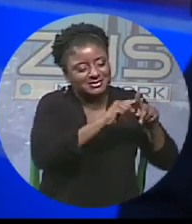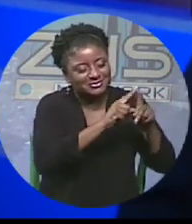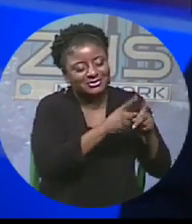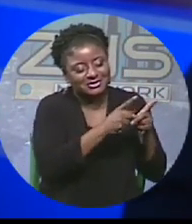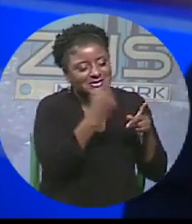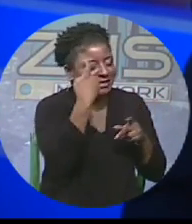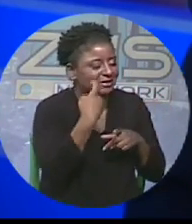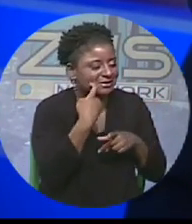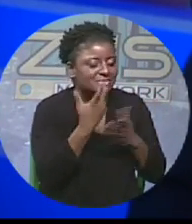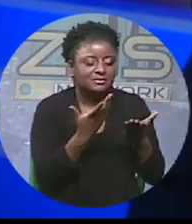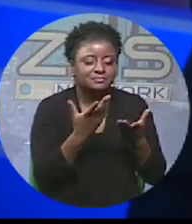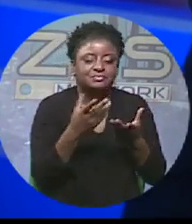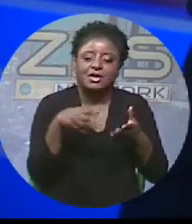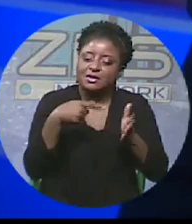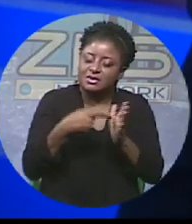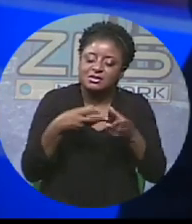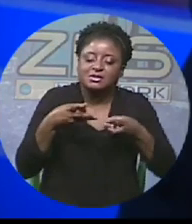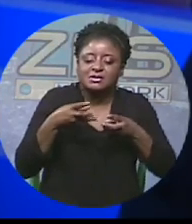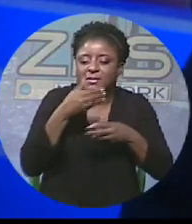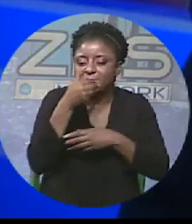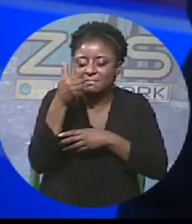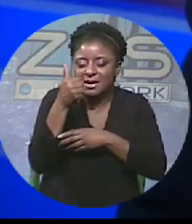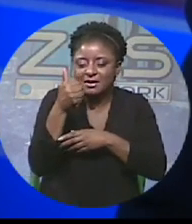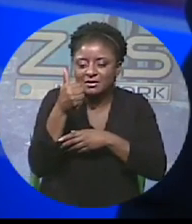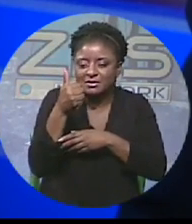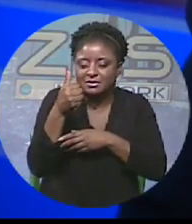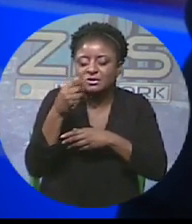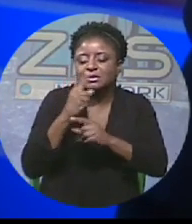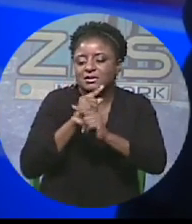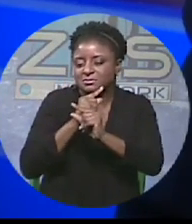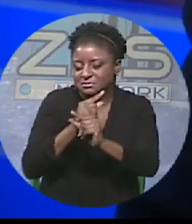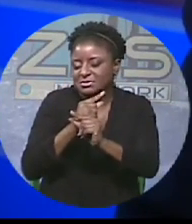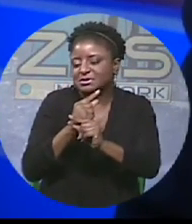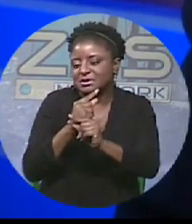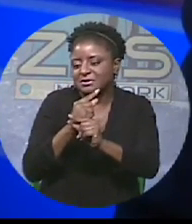in a way, you know, this is a better safeguard